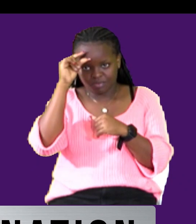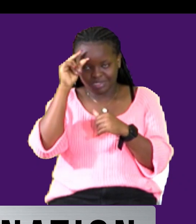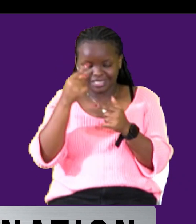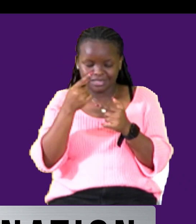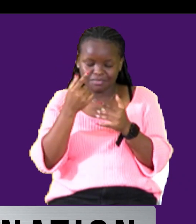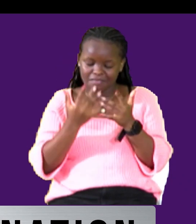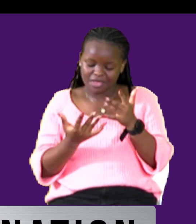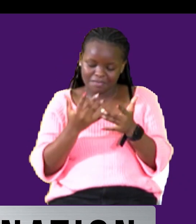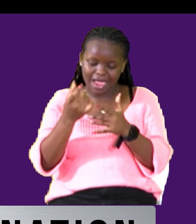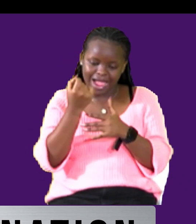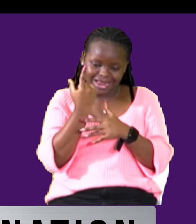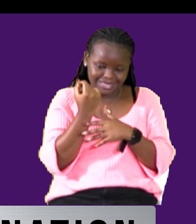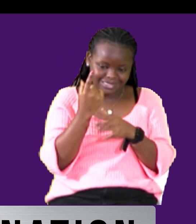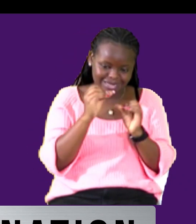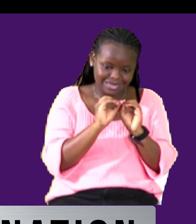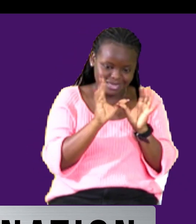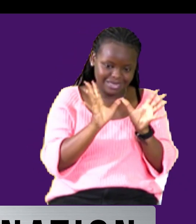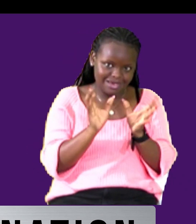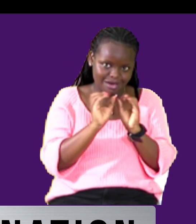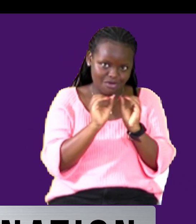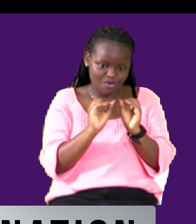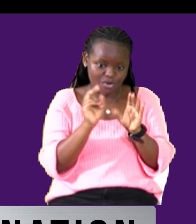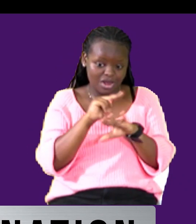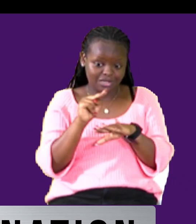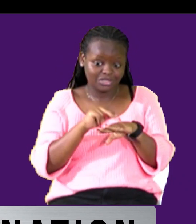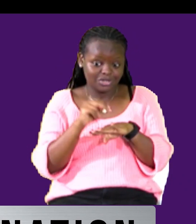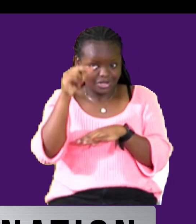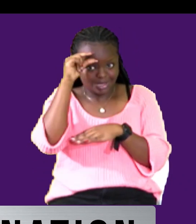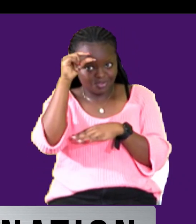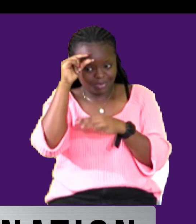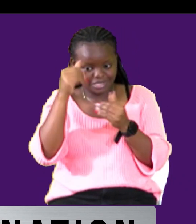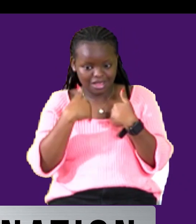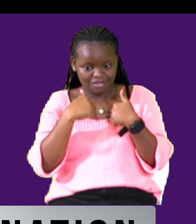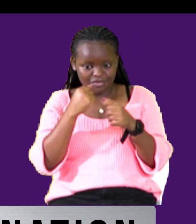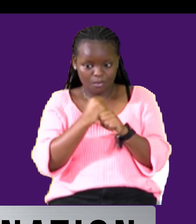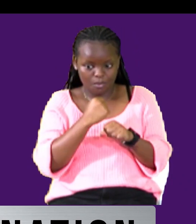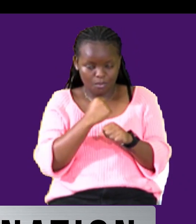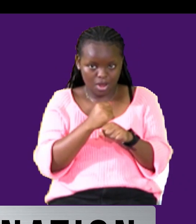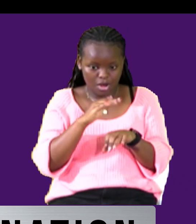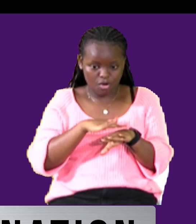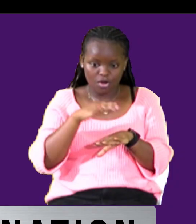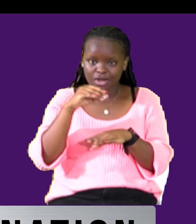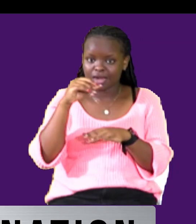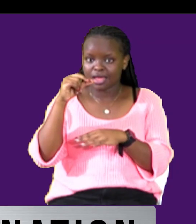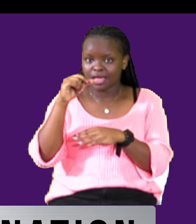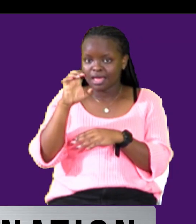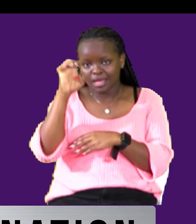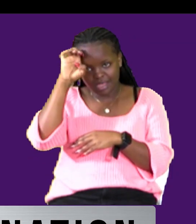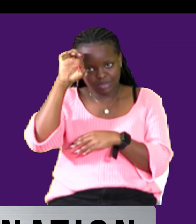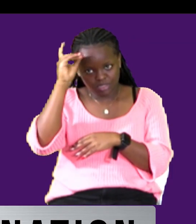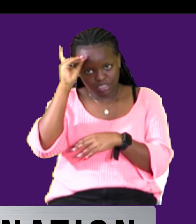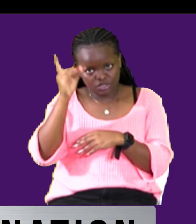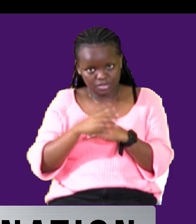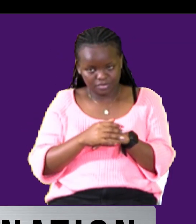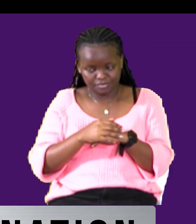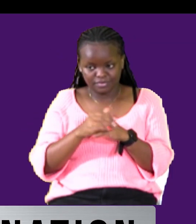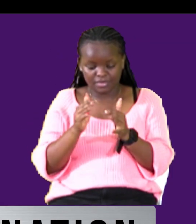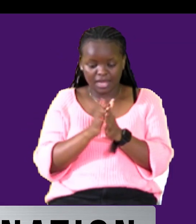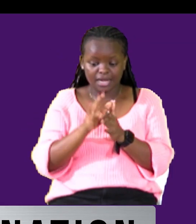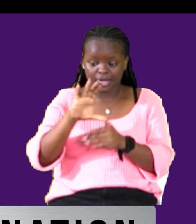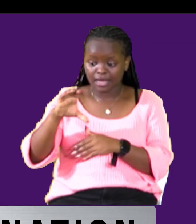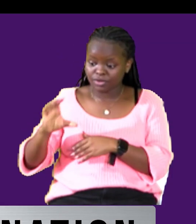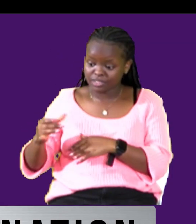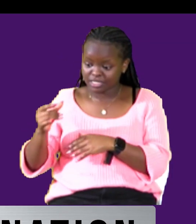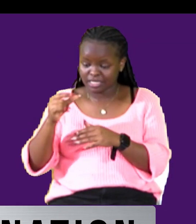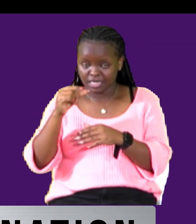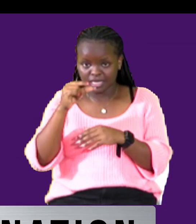right. The national government has a function on education. And the county government